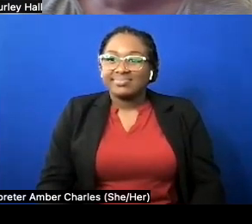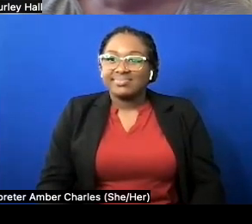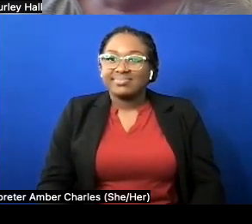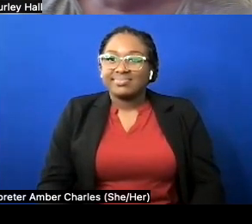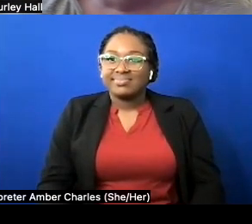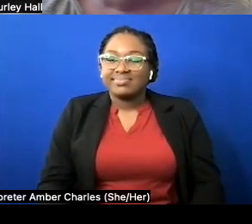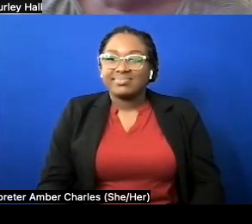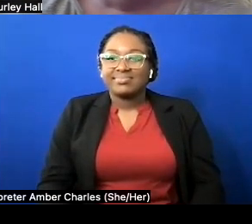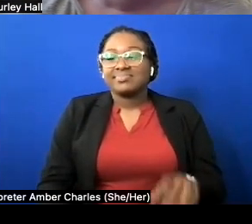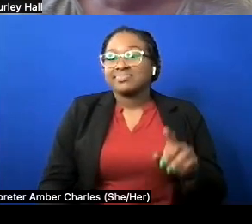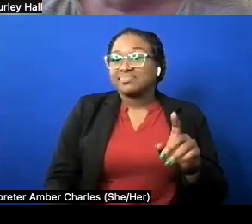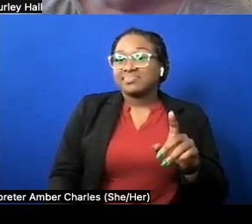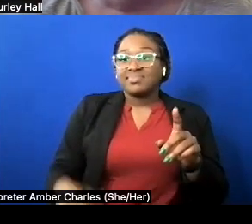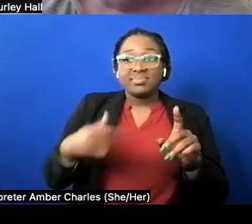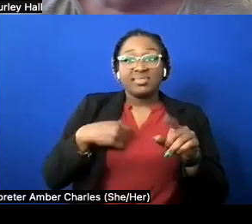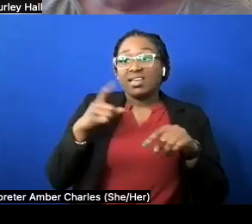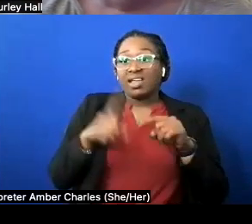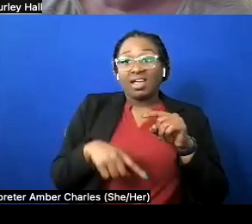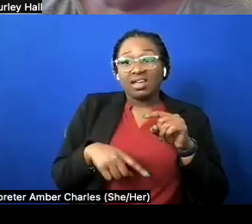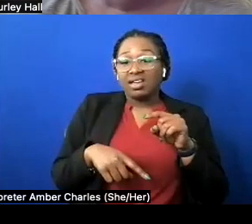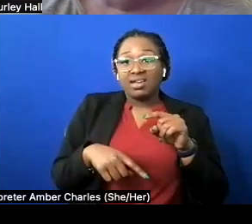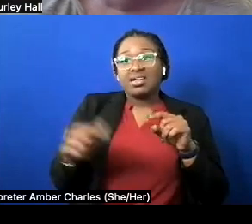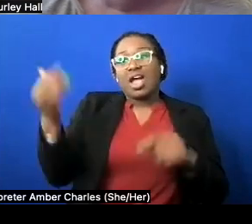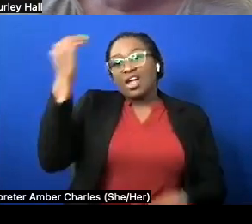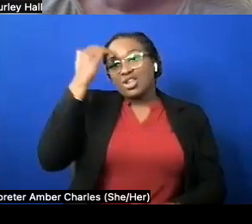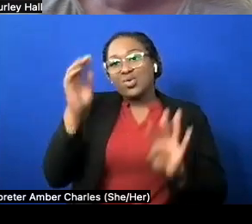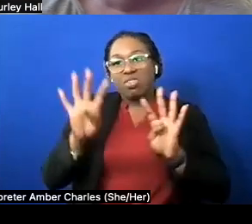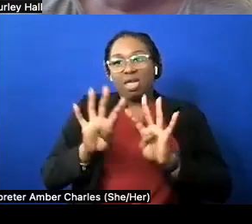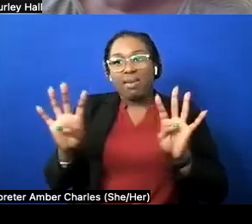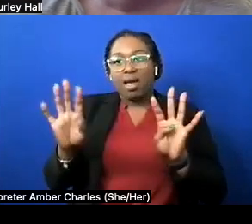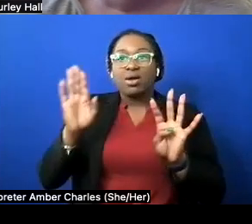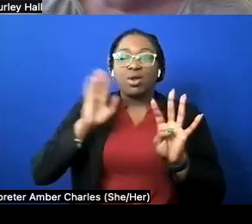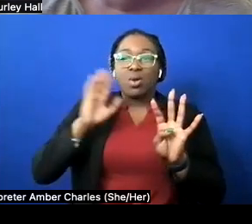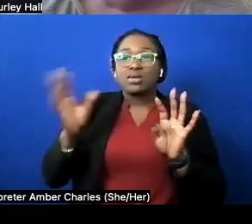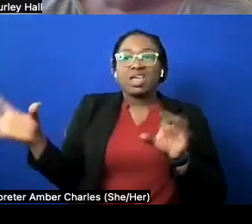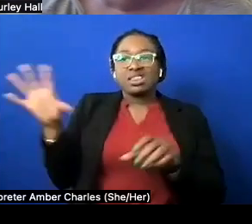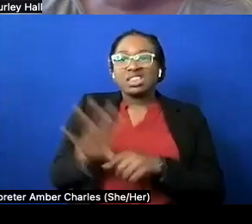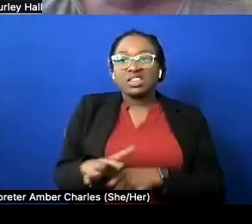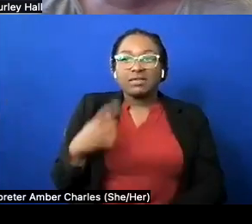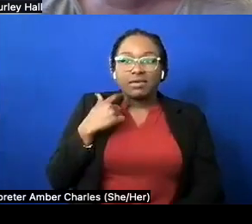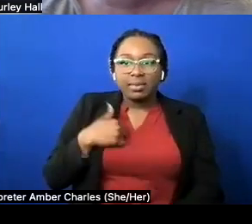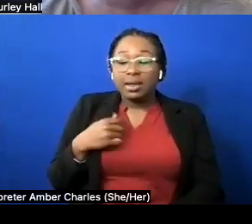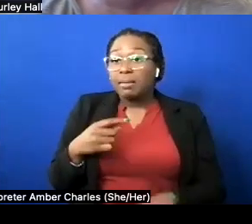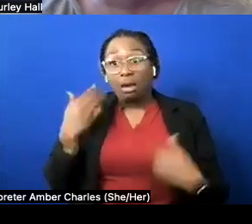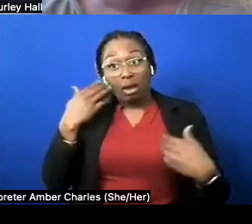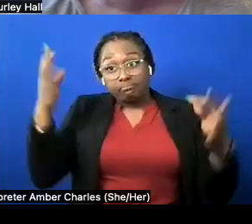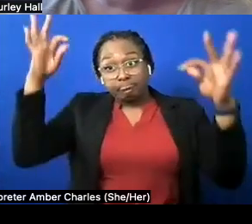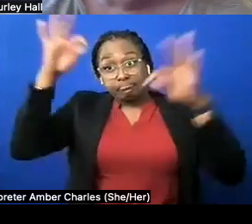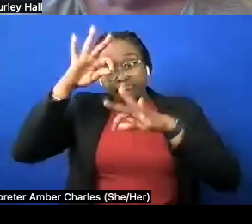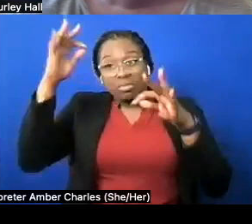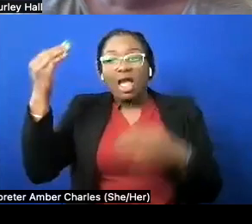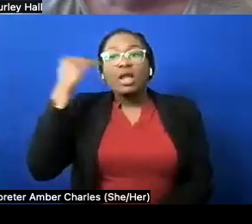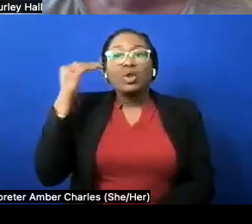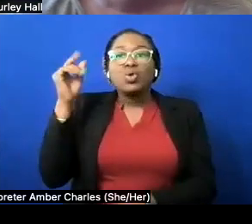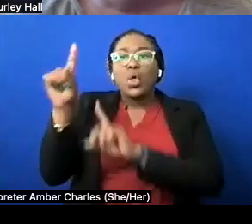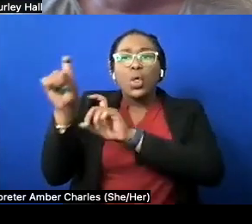I cannot, like, I knew this panel was gonna be shitty for me. I really did know. I really knew all the questions that I